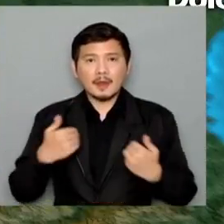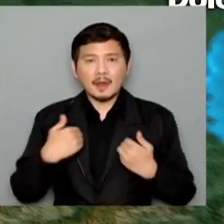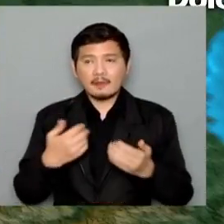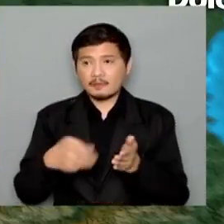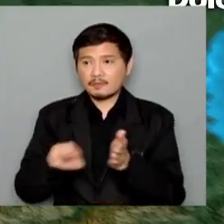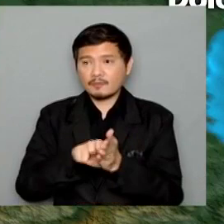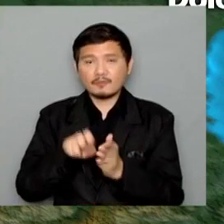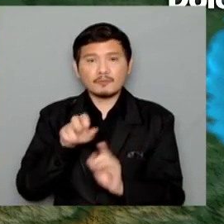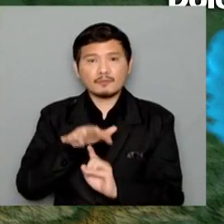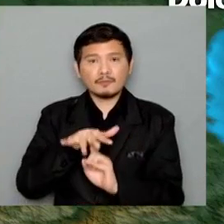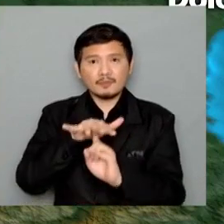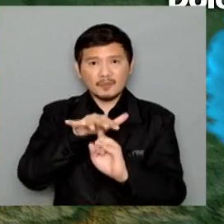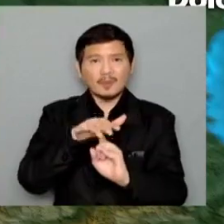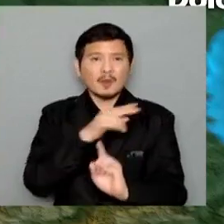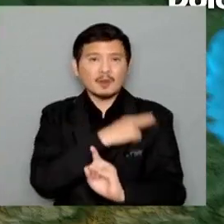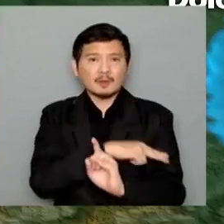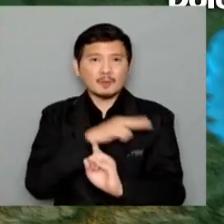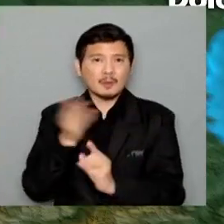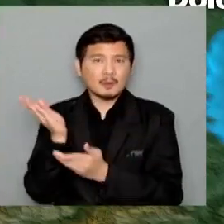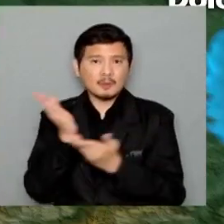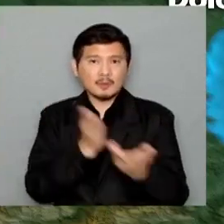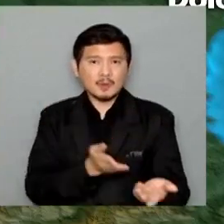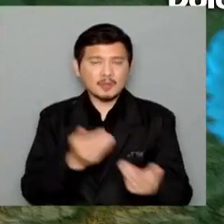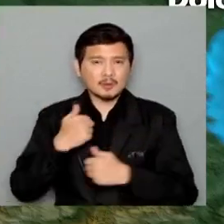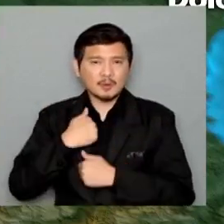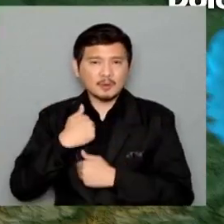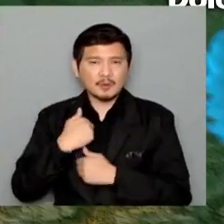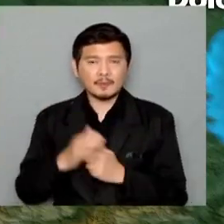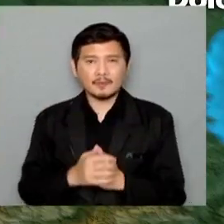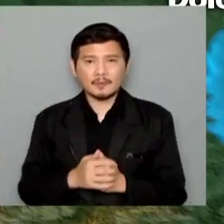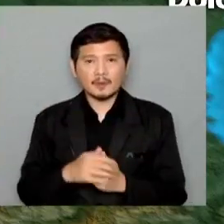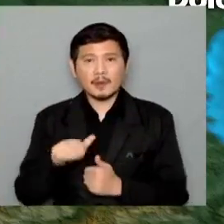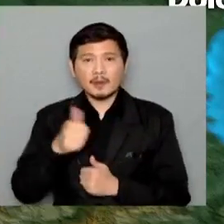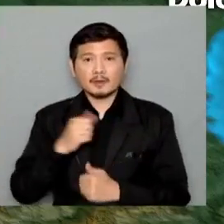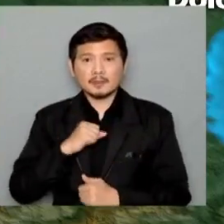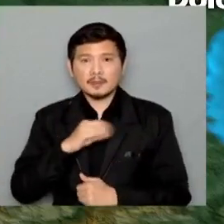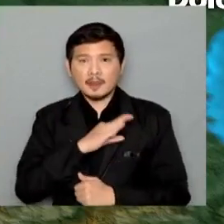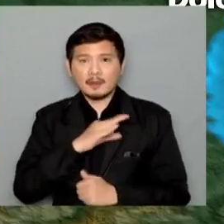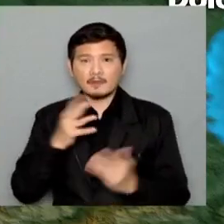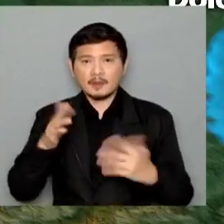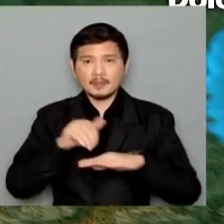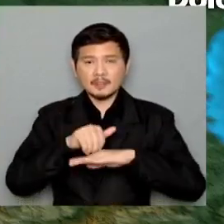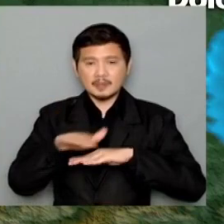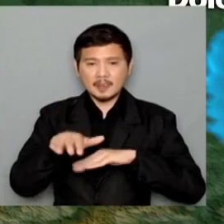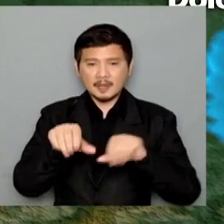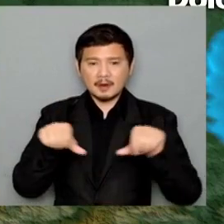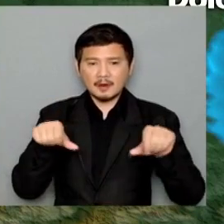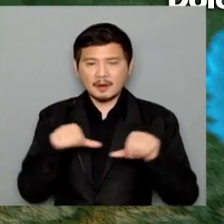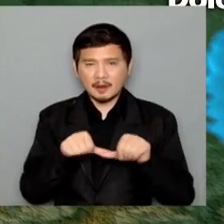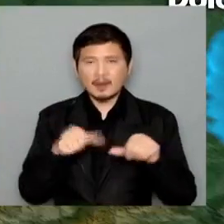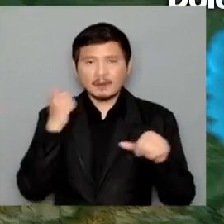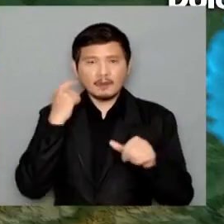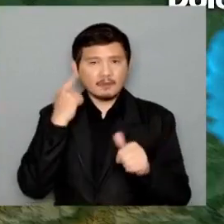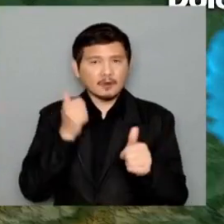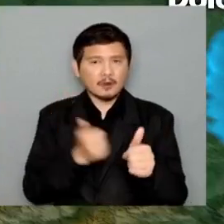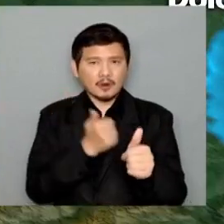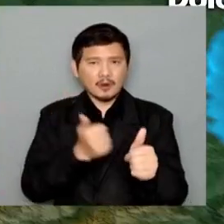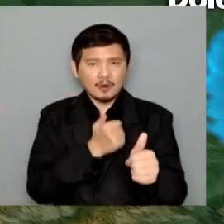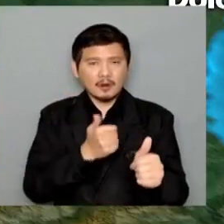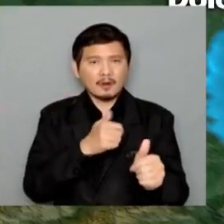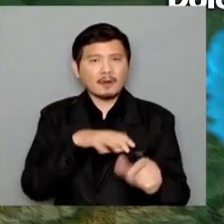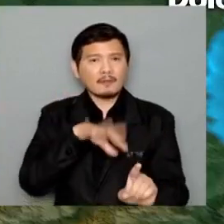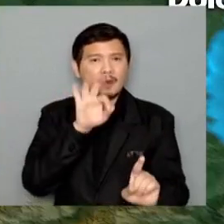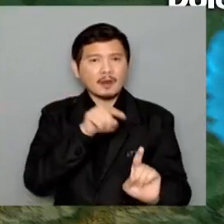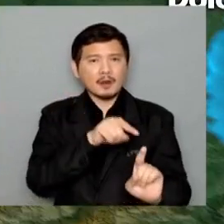Center in Tacloban City. Air assets and additional personnel have been deployed in the area to pursue the rebels. Carmina? Right. Do we